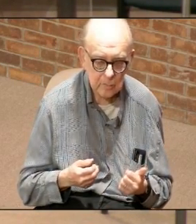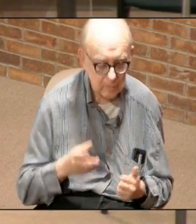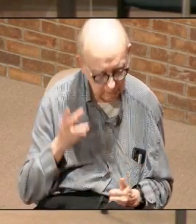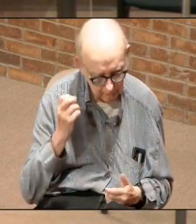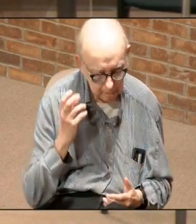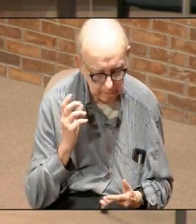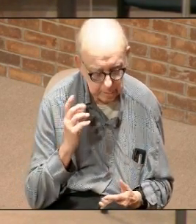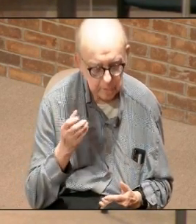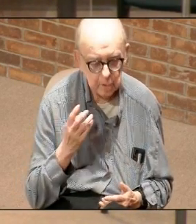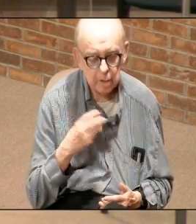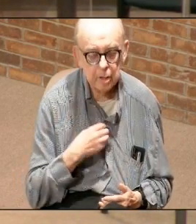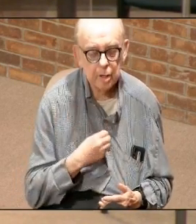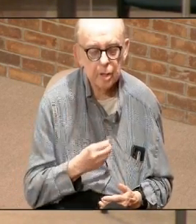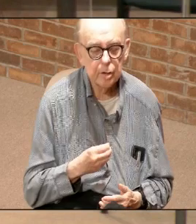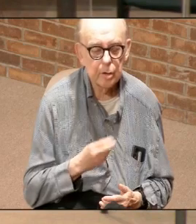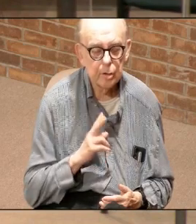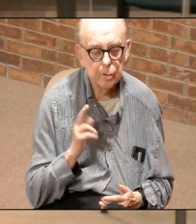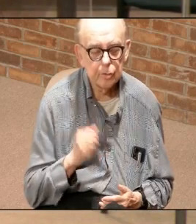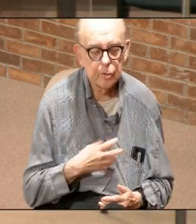Satan uses white noise.